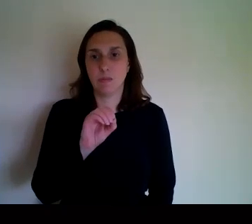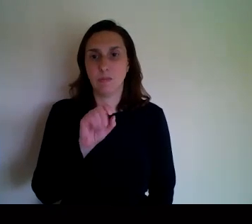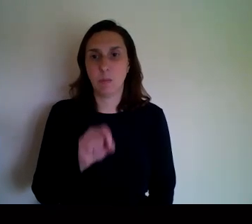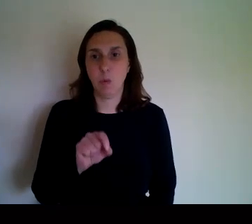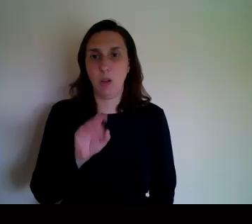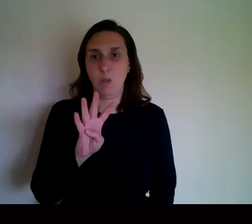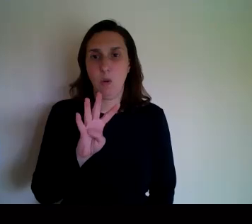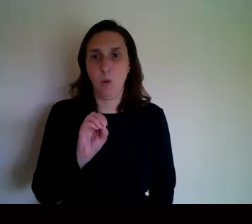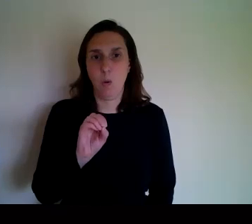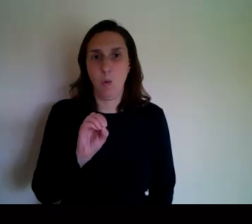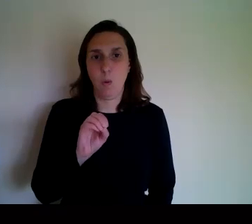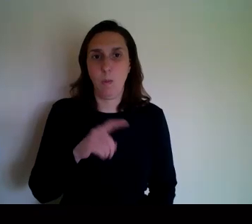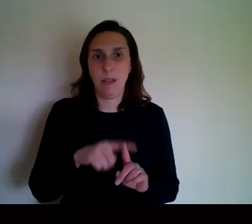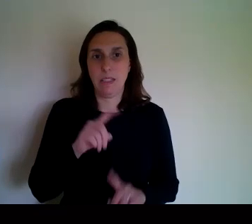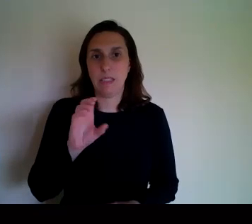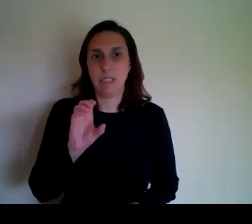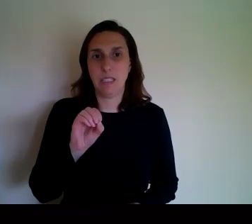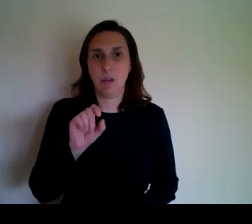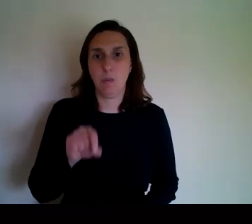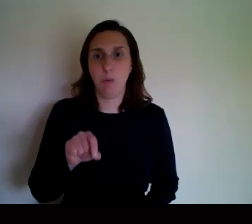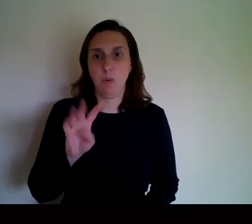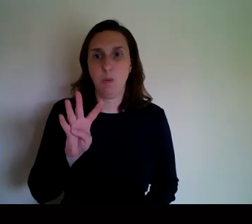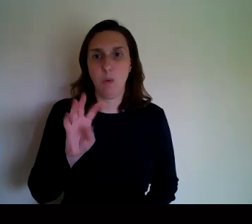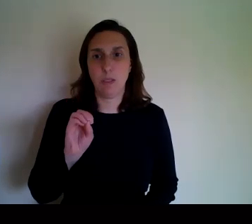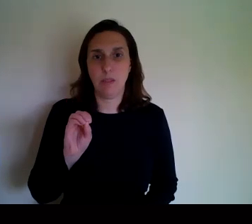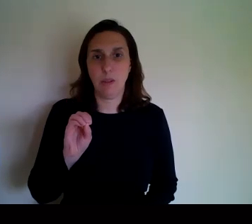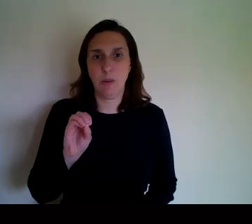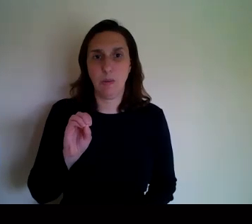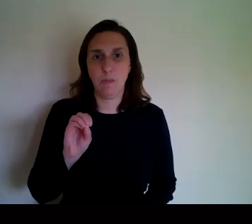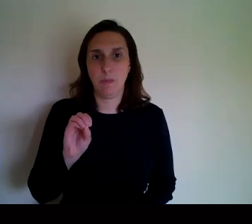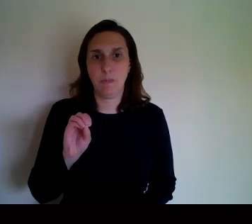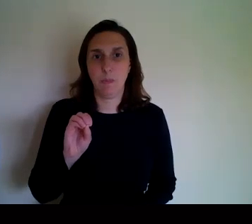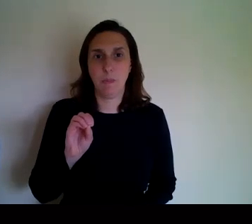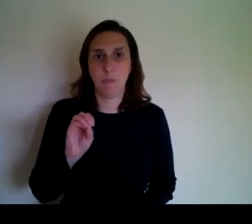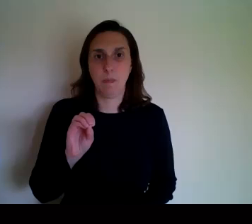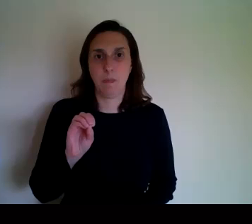0.40 plus 0.40